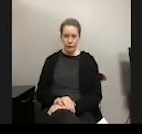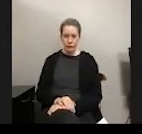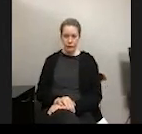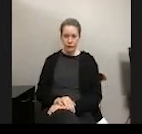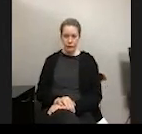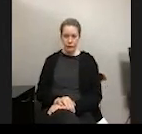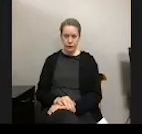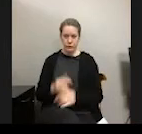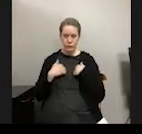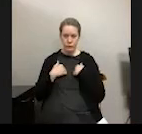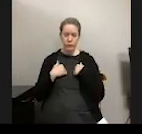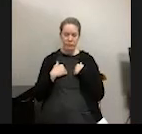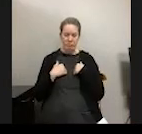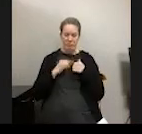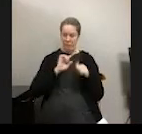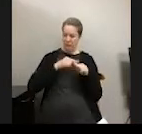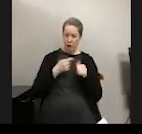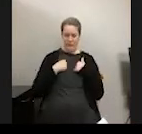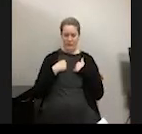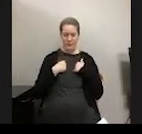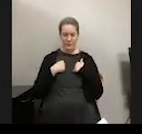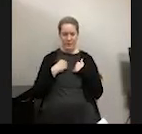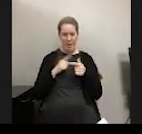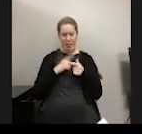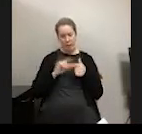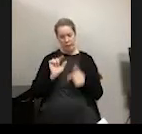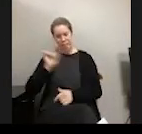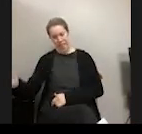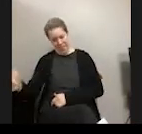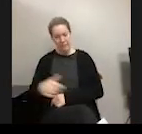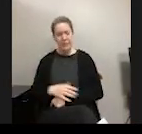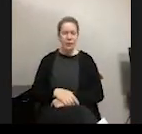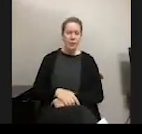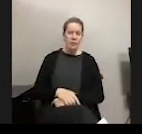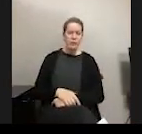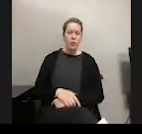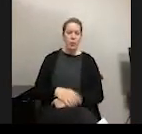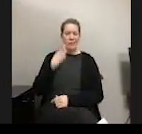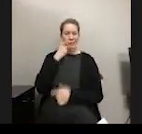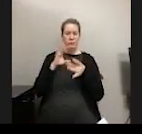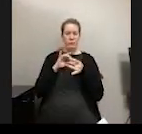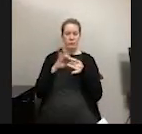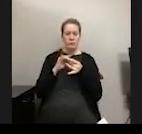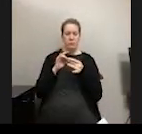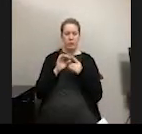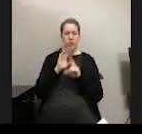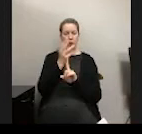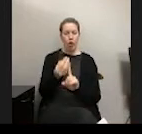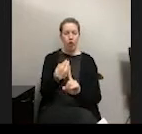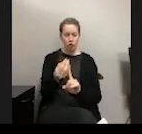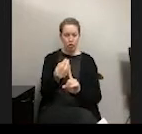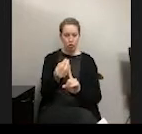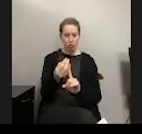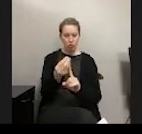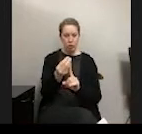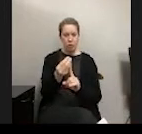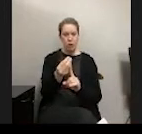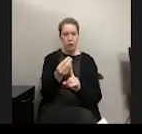I'll quickly lead and then pass to my colleagues. So I mentioned some of it before, just about letting culture and art lead recovery.